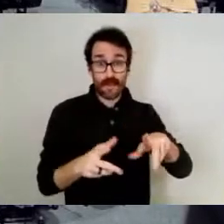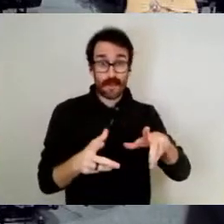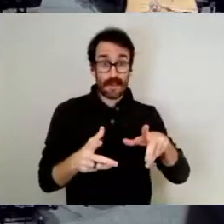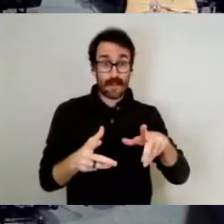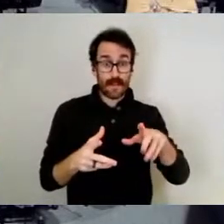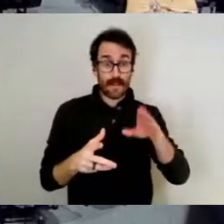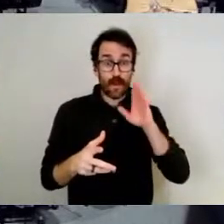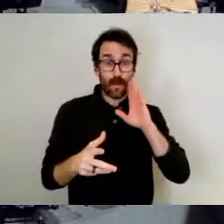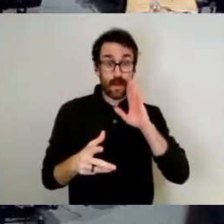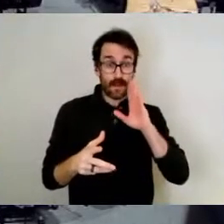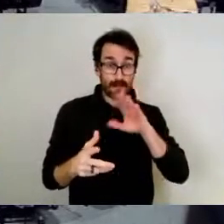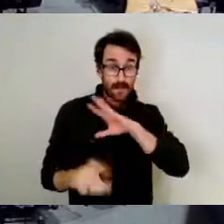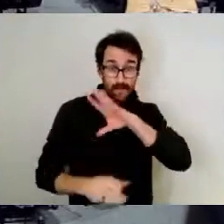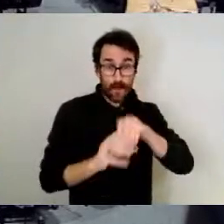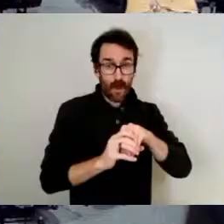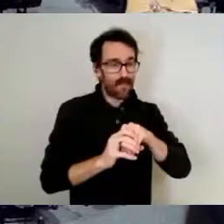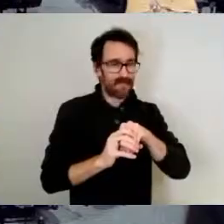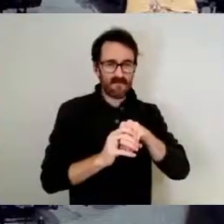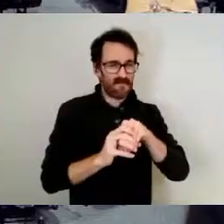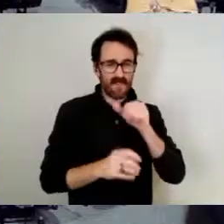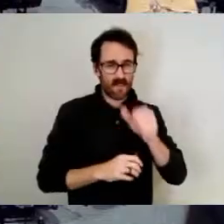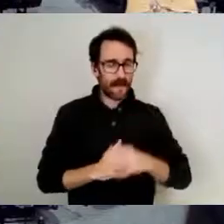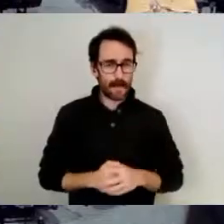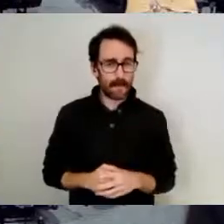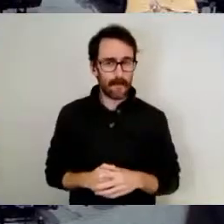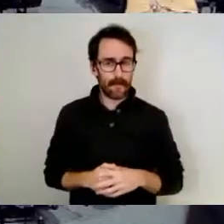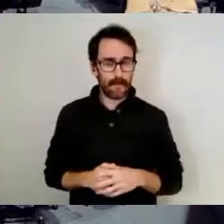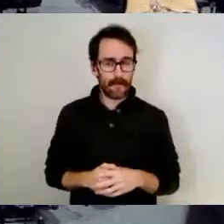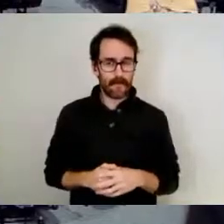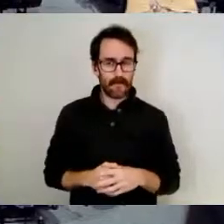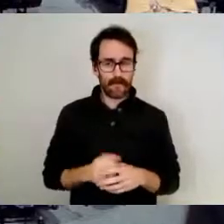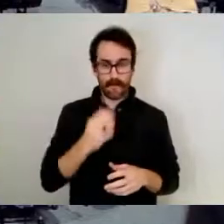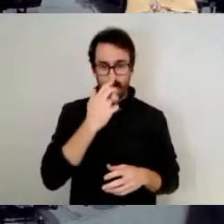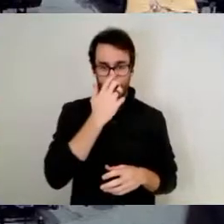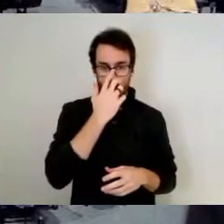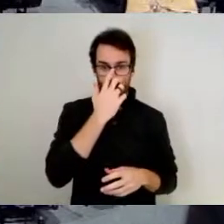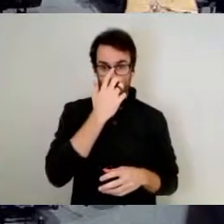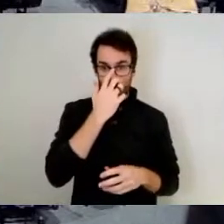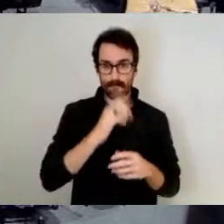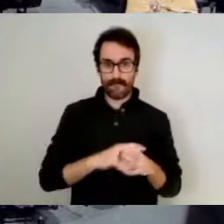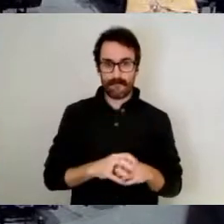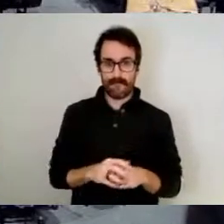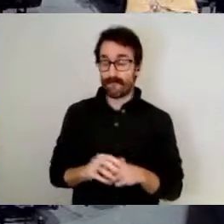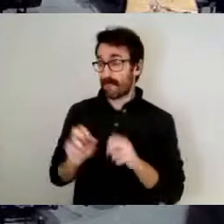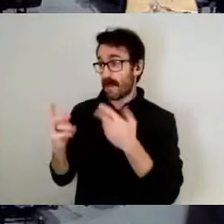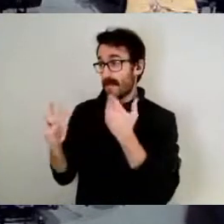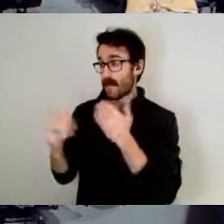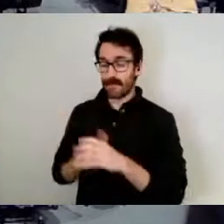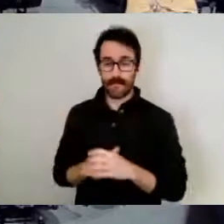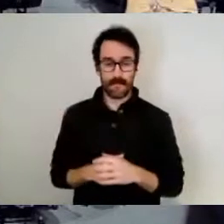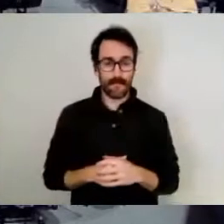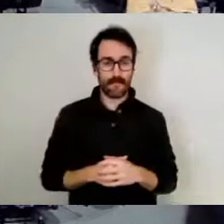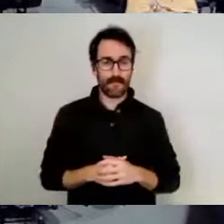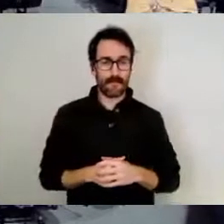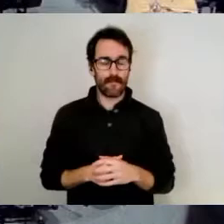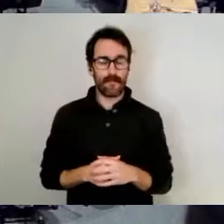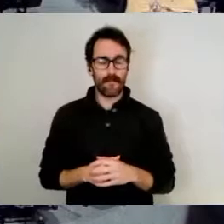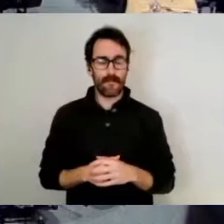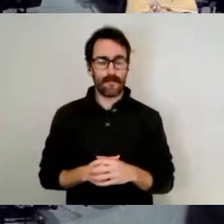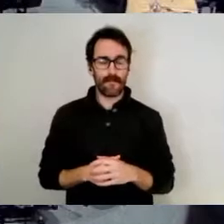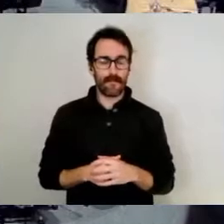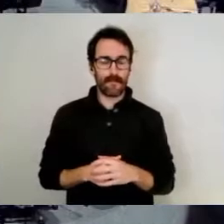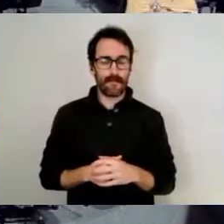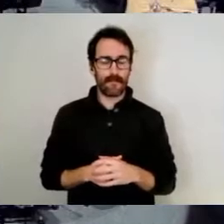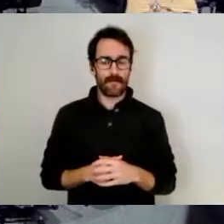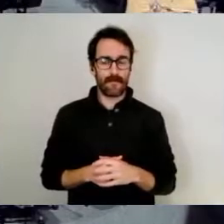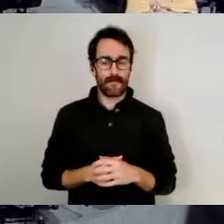how do you get the rigs out of there if they won't be operated out of there? I think the Chief slowly alludes to this in some of his answers about